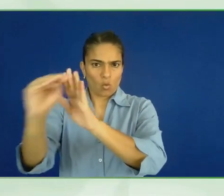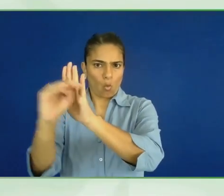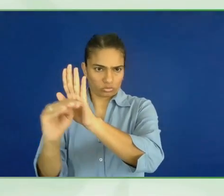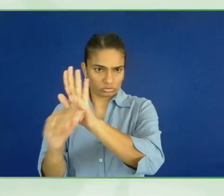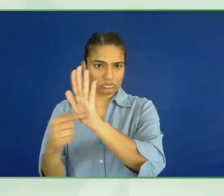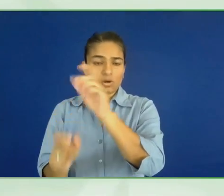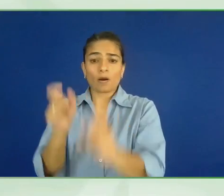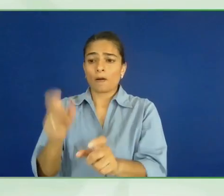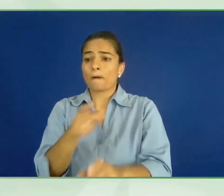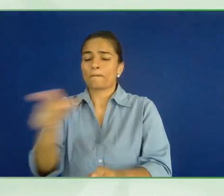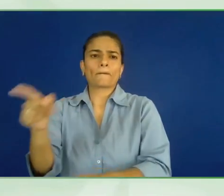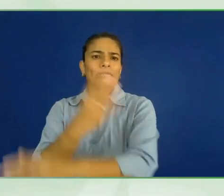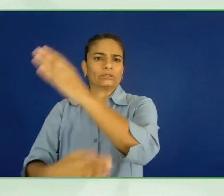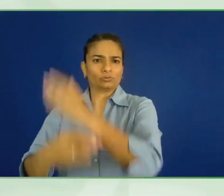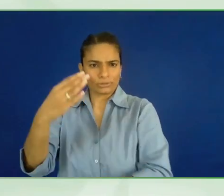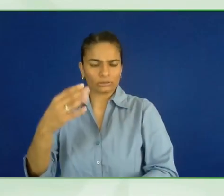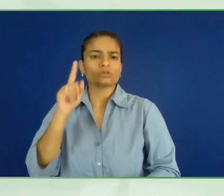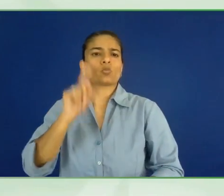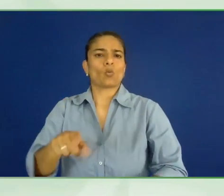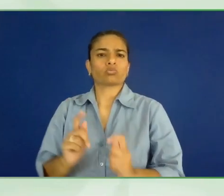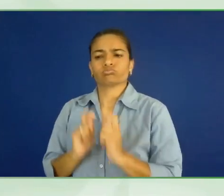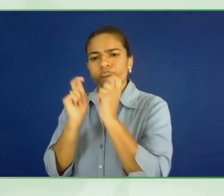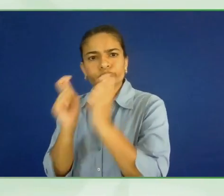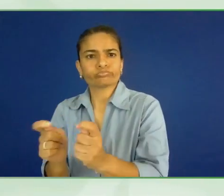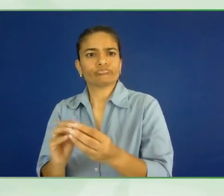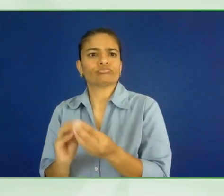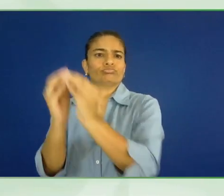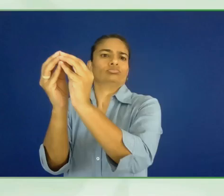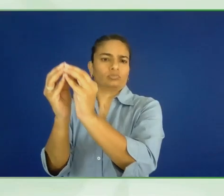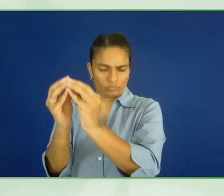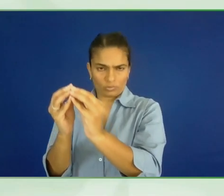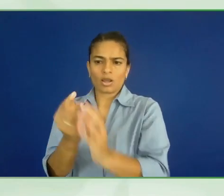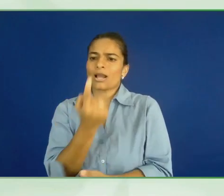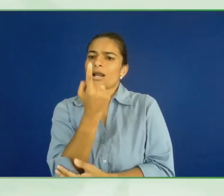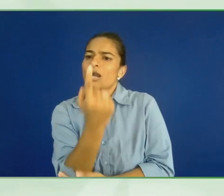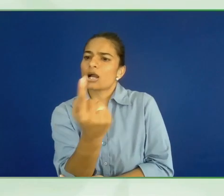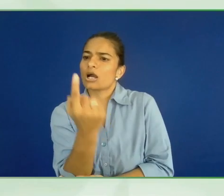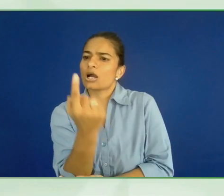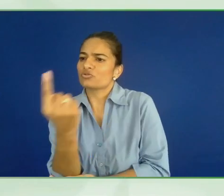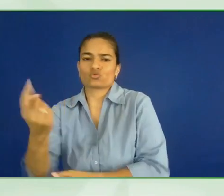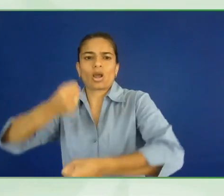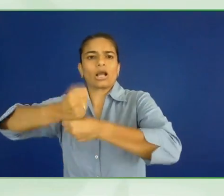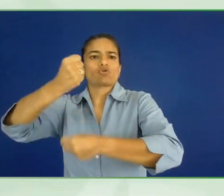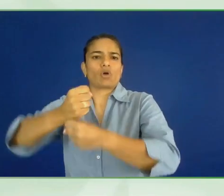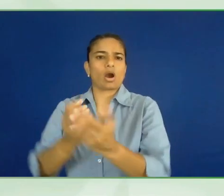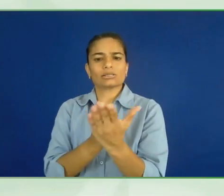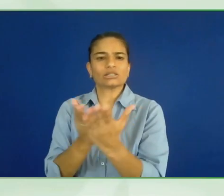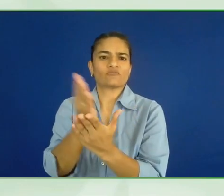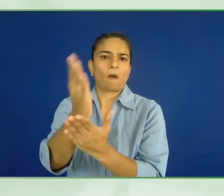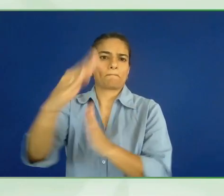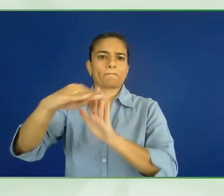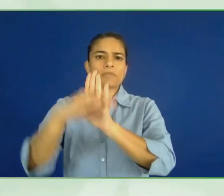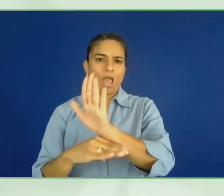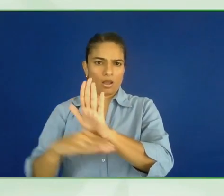individual career development plan and subsidizing internship and job secured